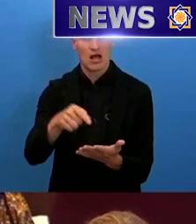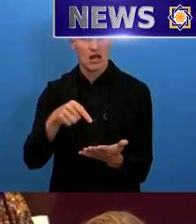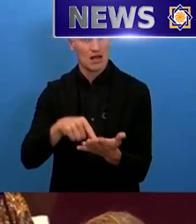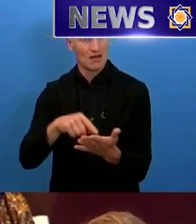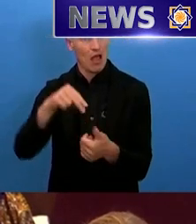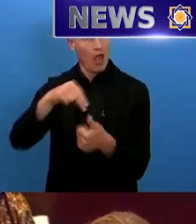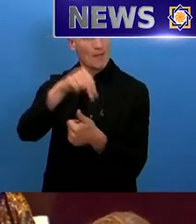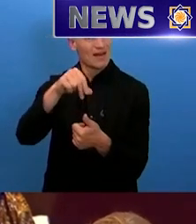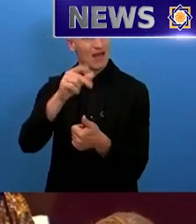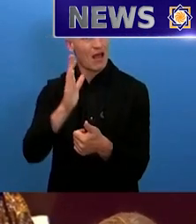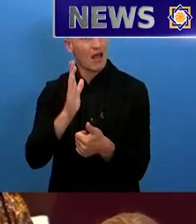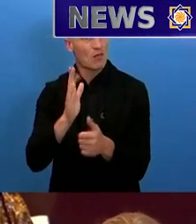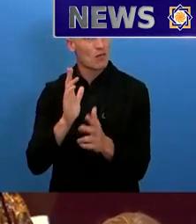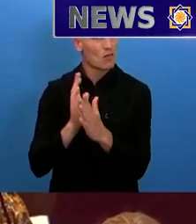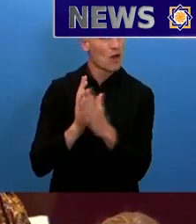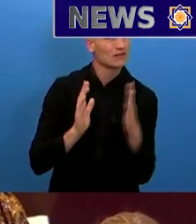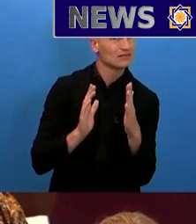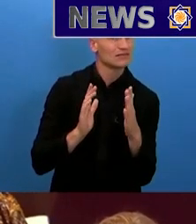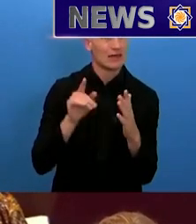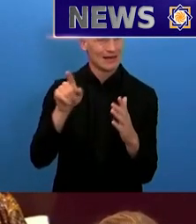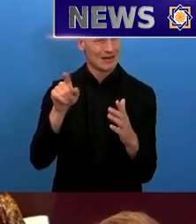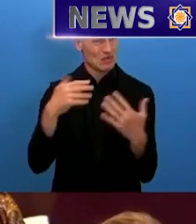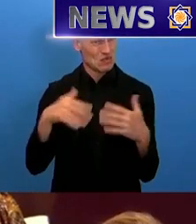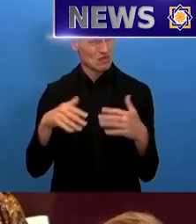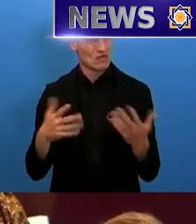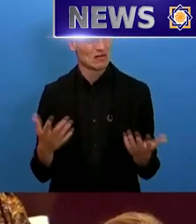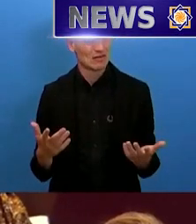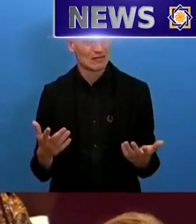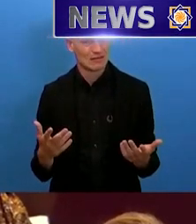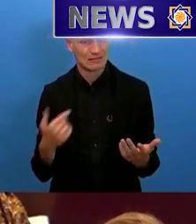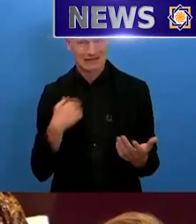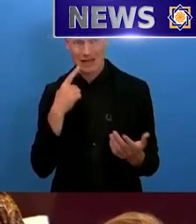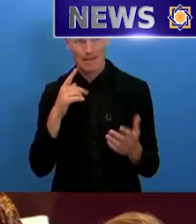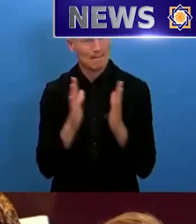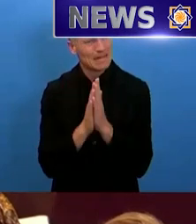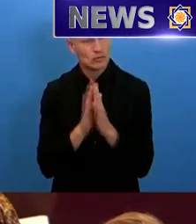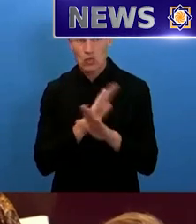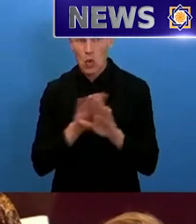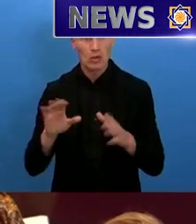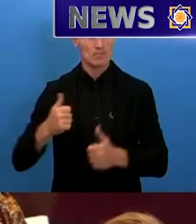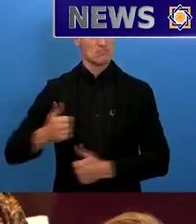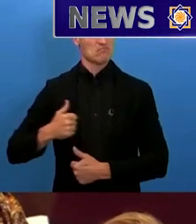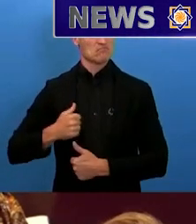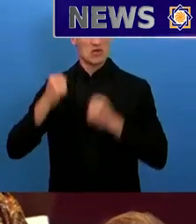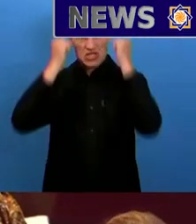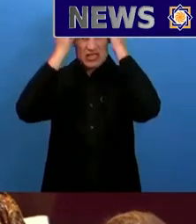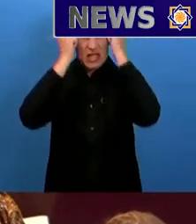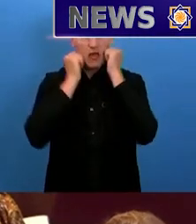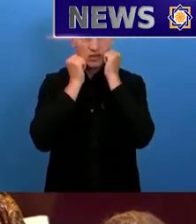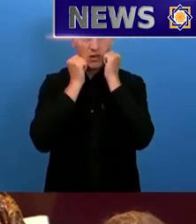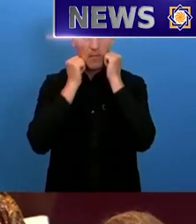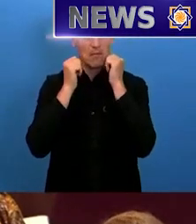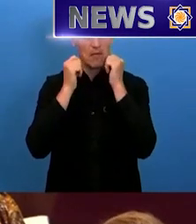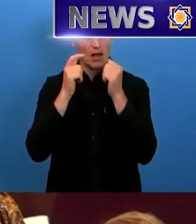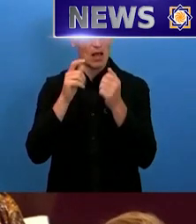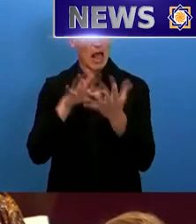last year and were a direct witness of my protect and the ethnic cleansing of my population in Artsakh, which today has led to the systematic